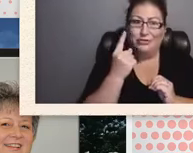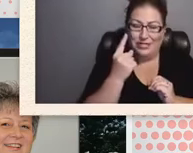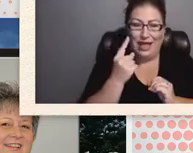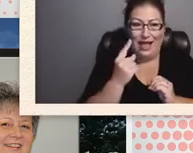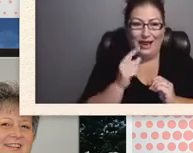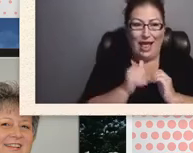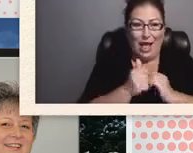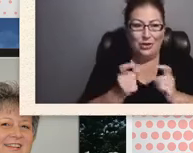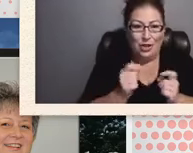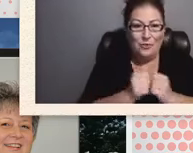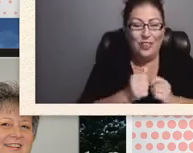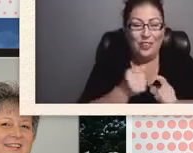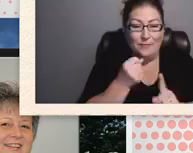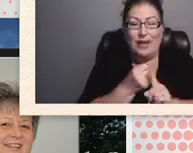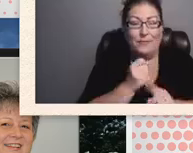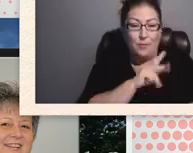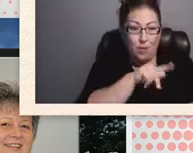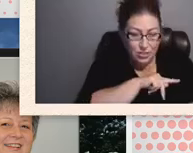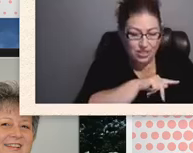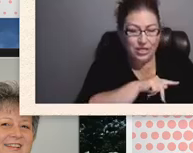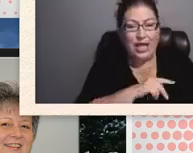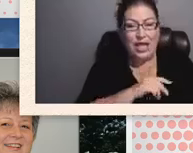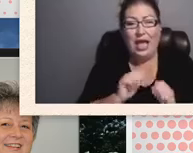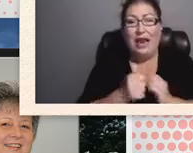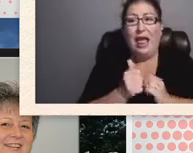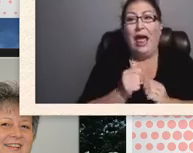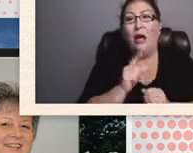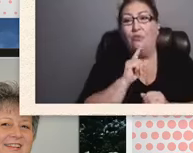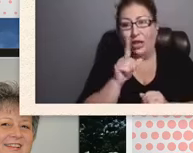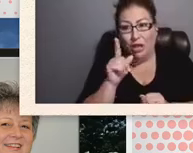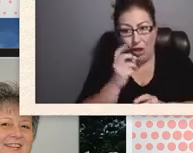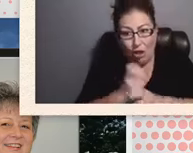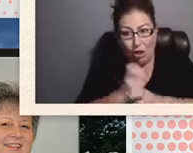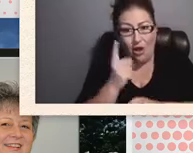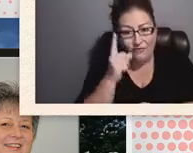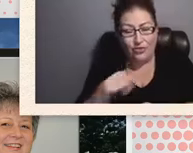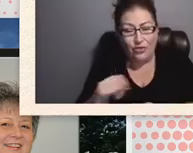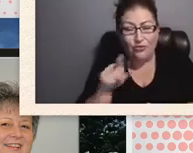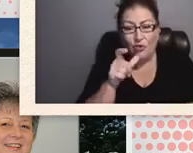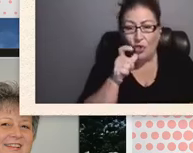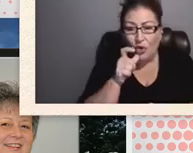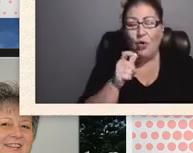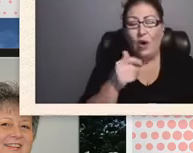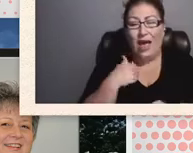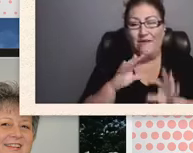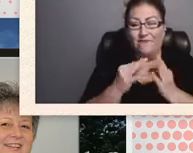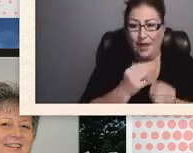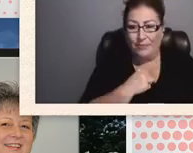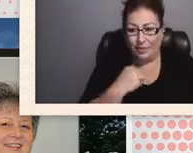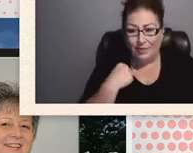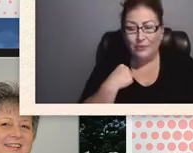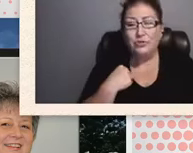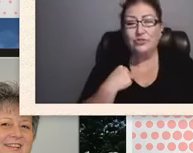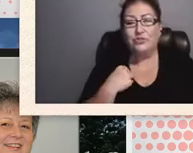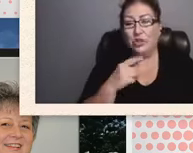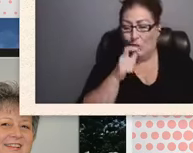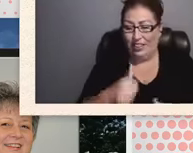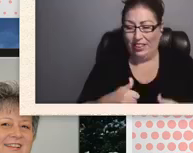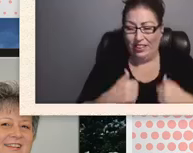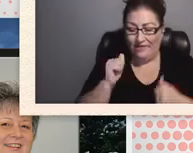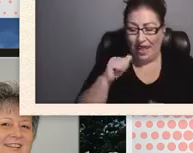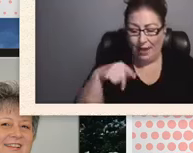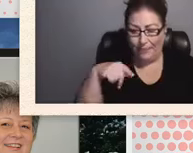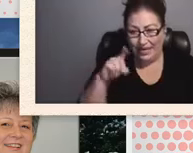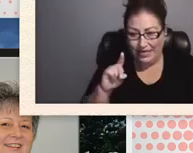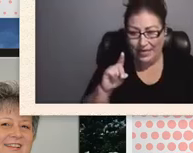basis, just how especially hard it is for those of you who have family members who may live in an APD licensed